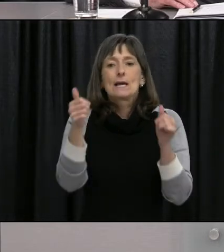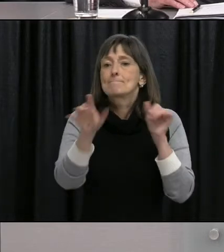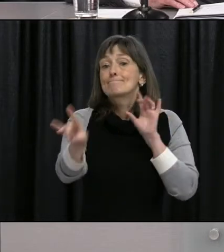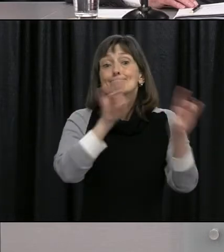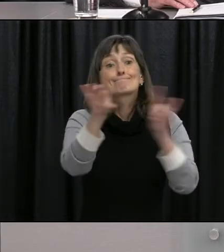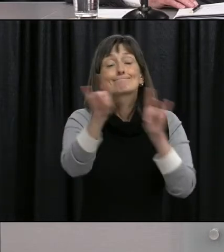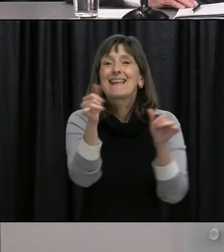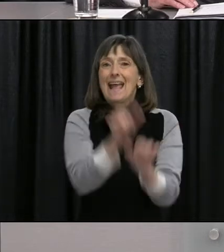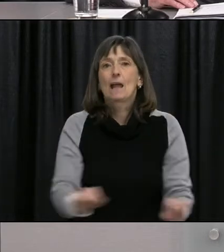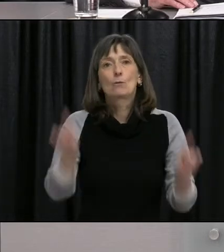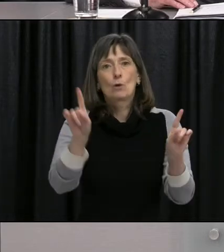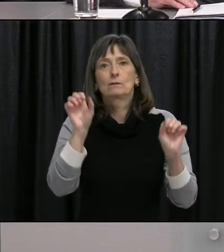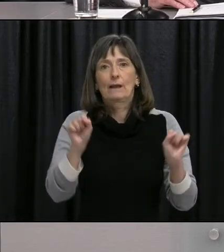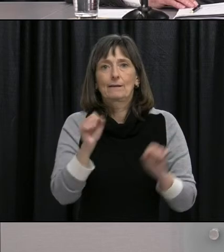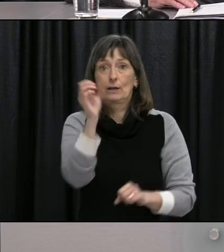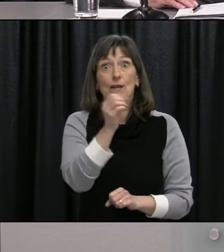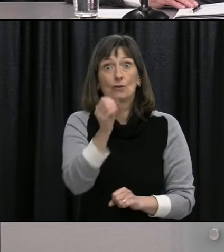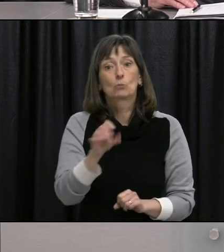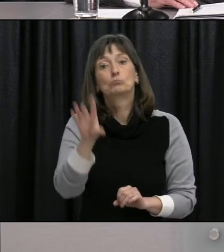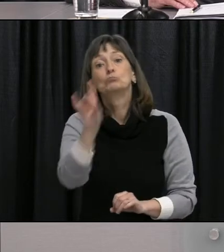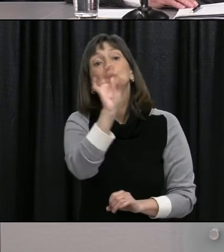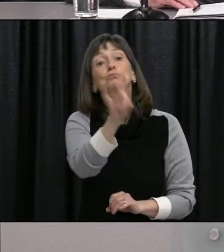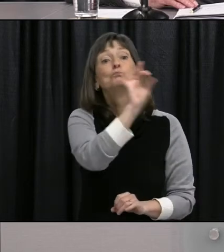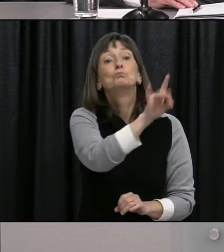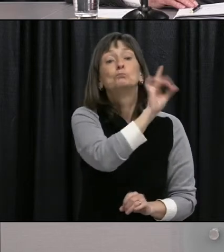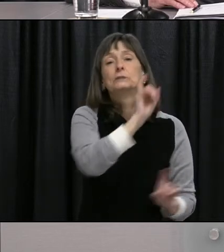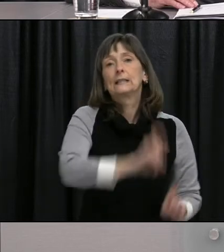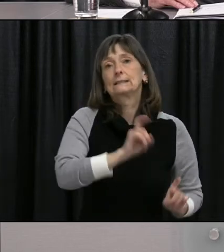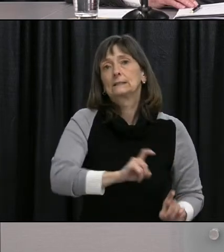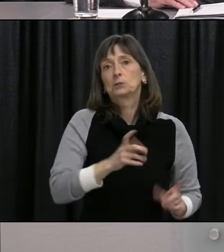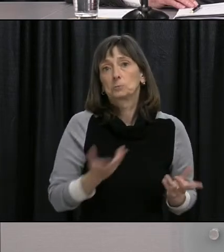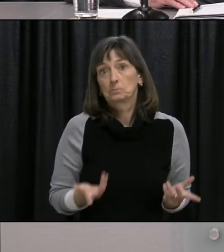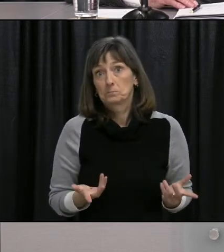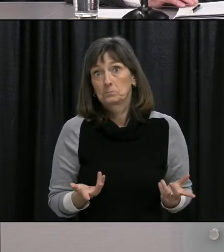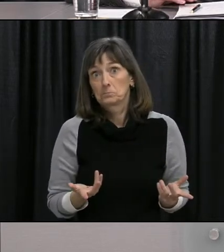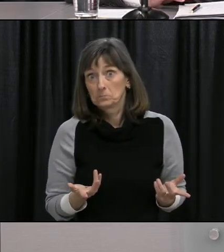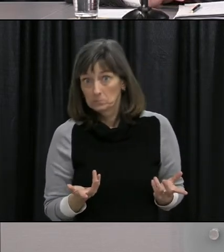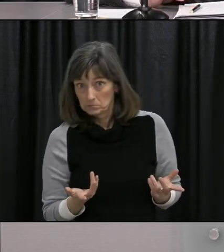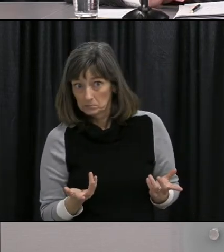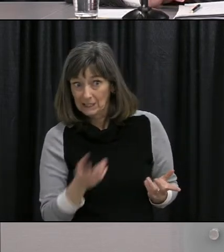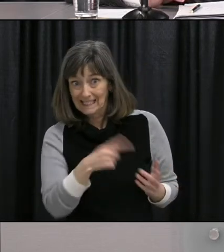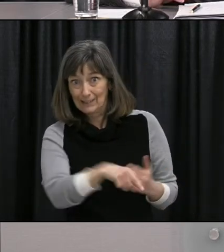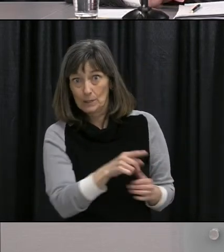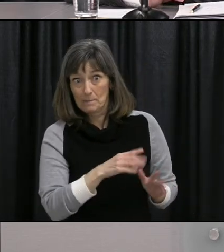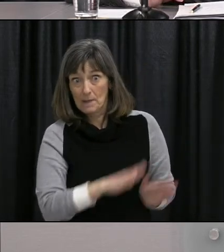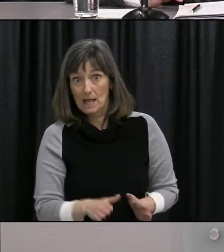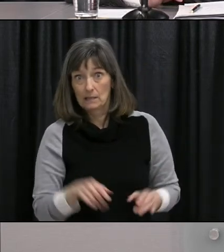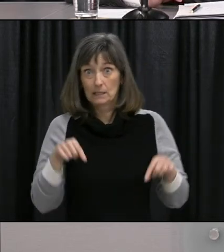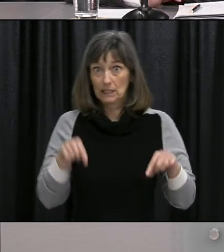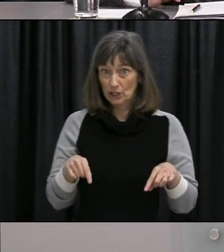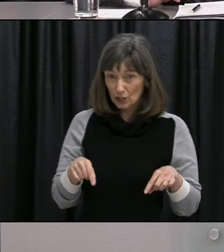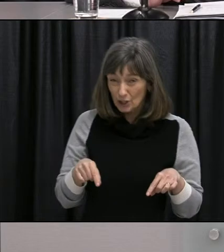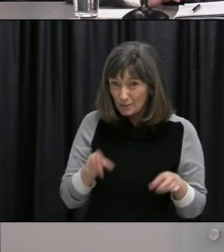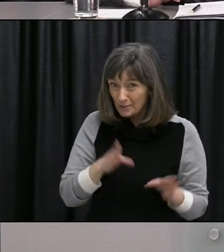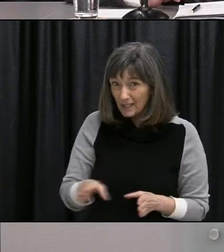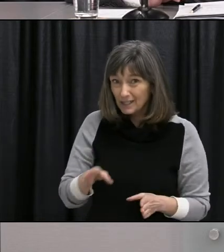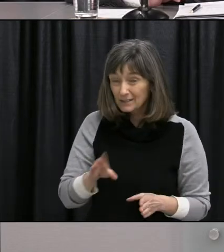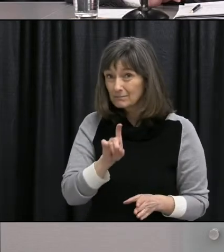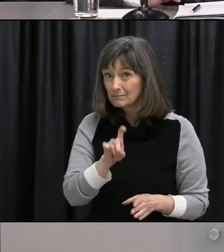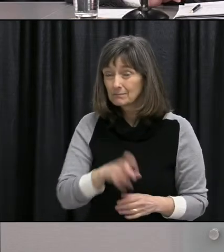in one of the previous questions there. But I'm wondering, what is the plan for random testing in this province? Will we see that with alert level 3, 2,